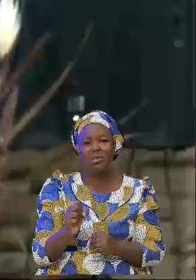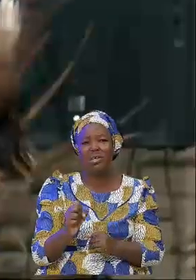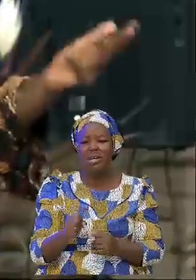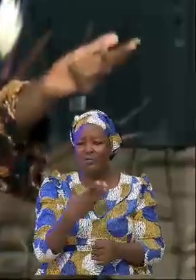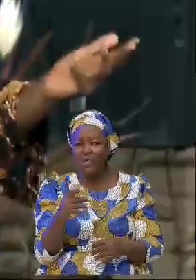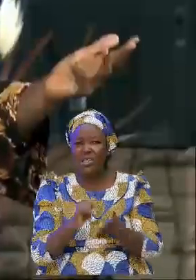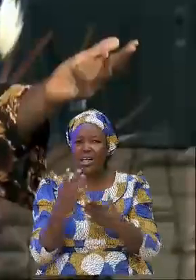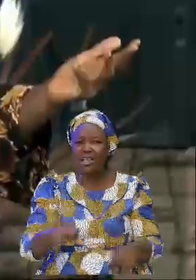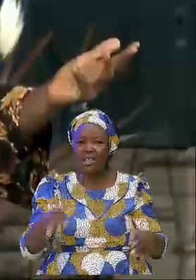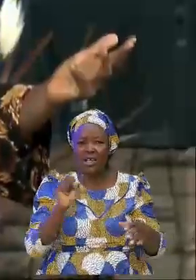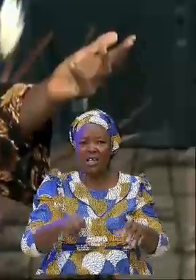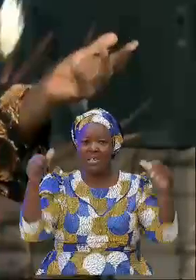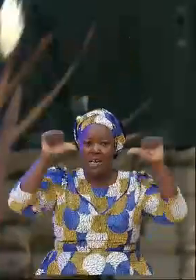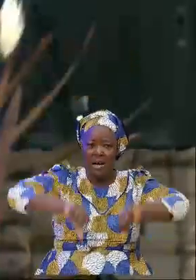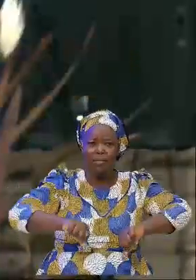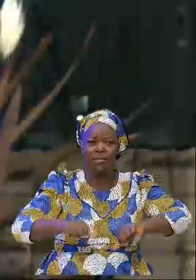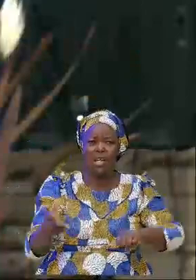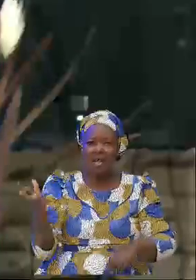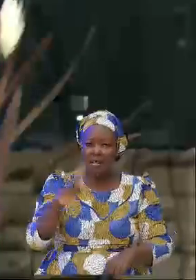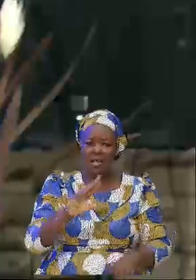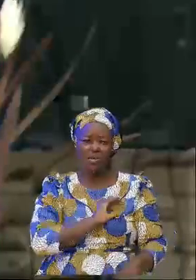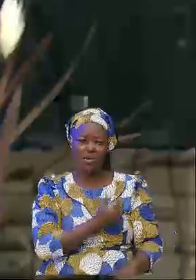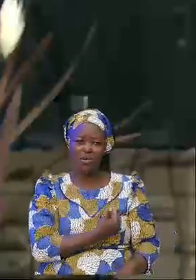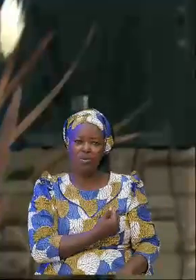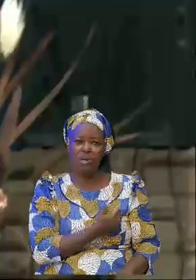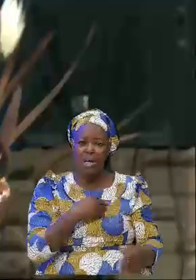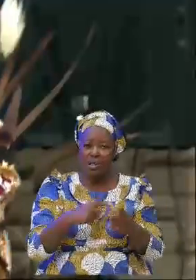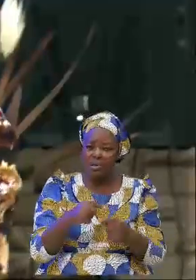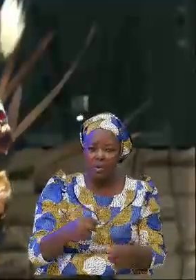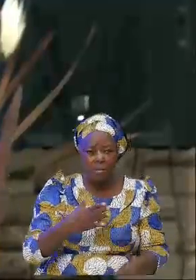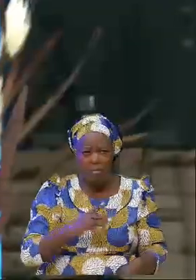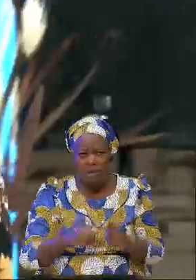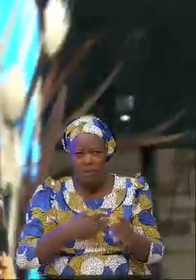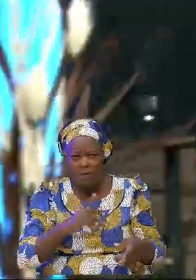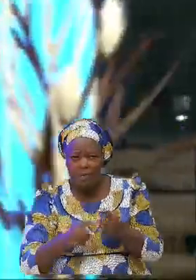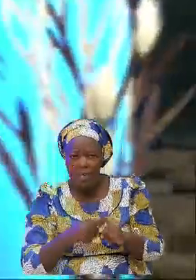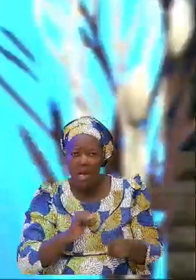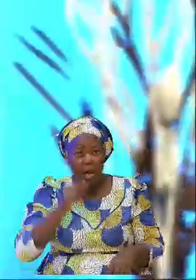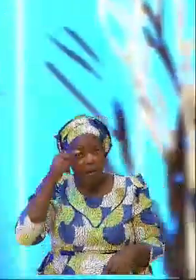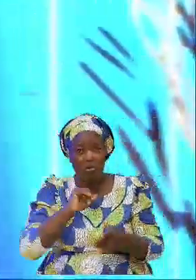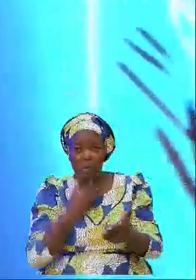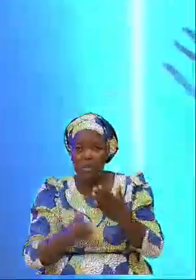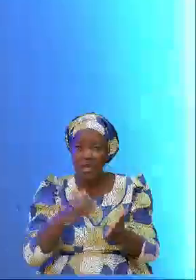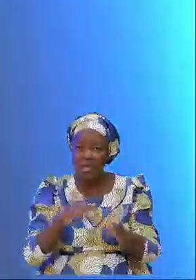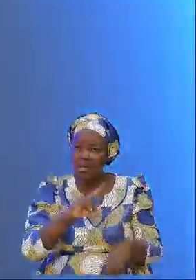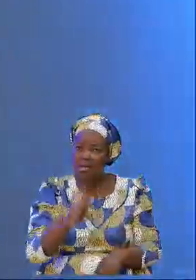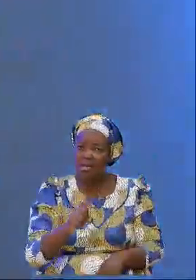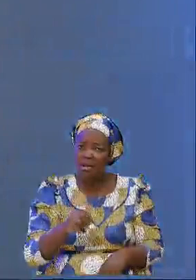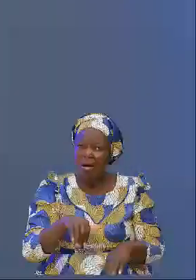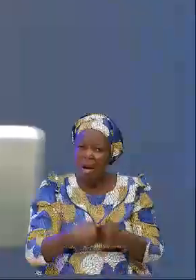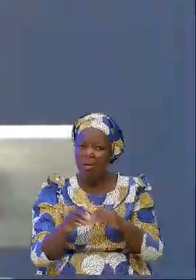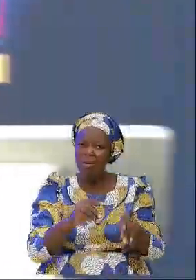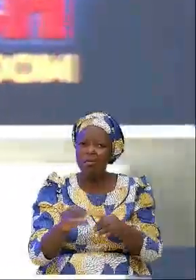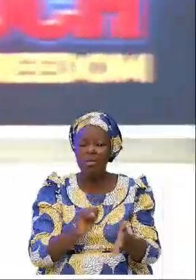do something that is damnable, damning the soul. And then you say, my friend, I thought you were born